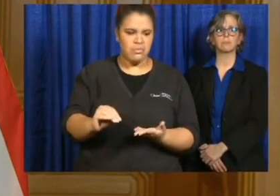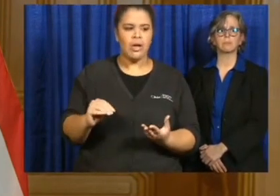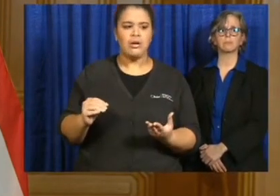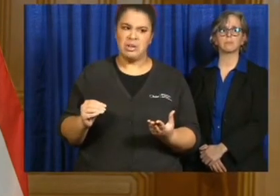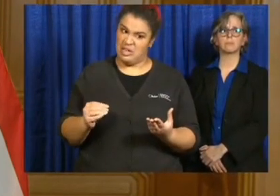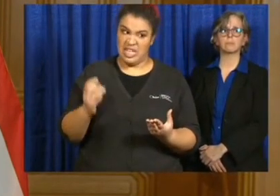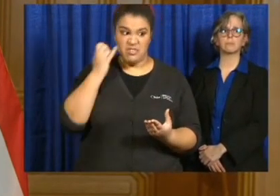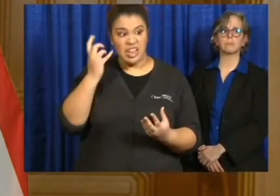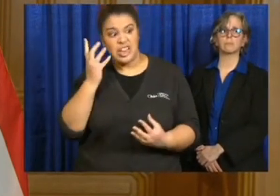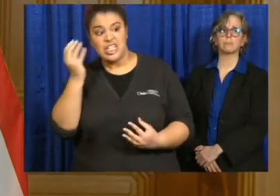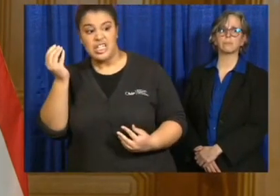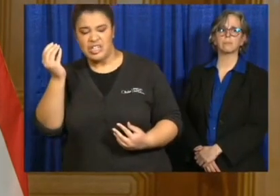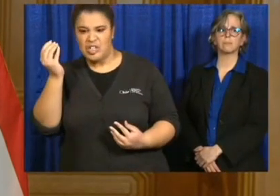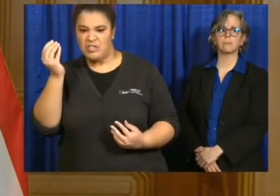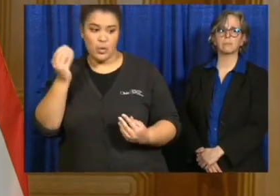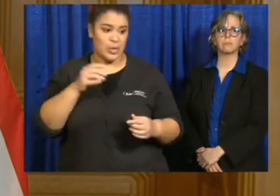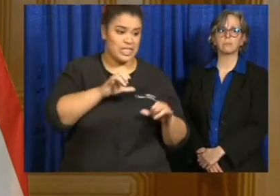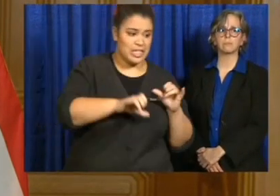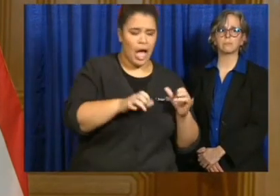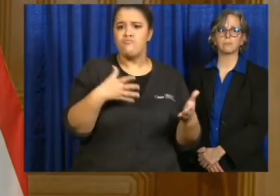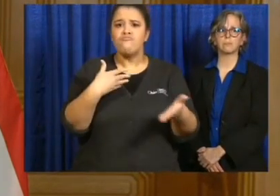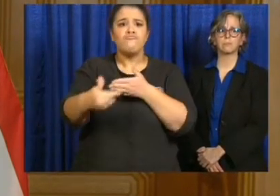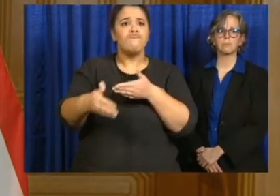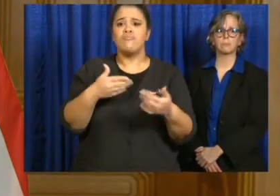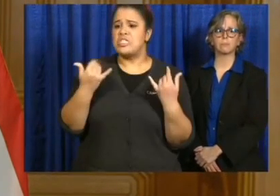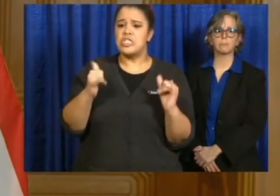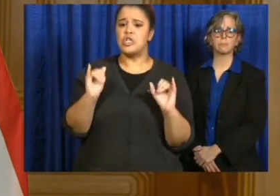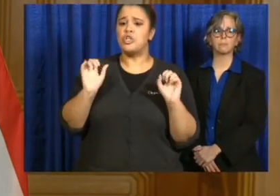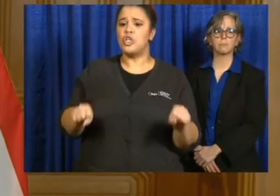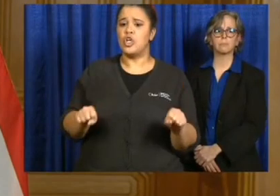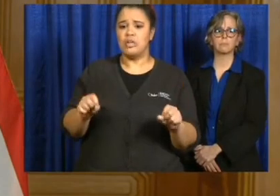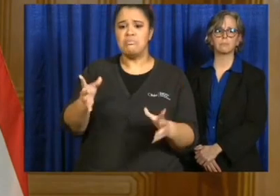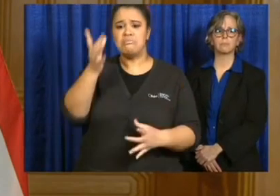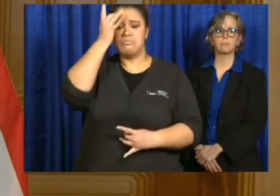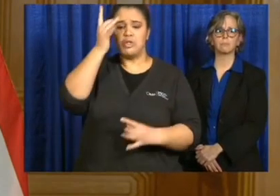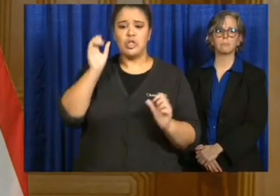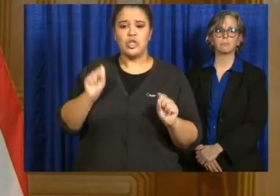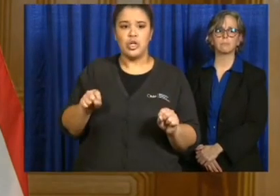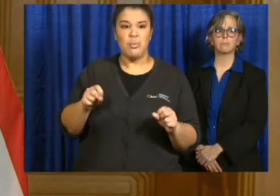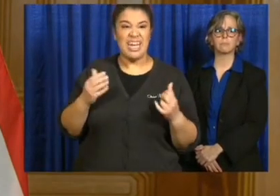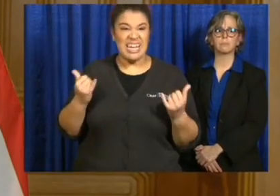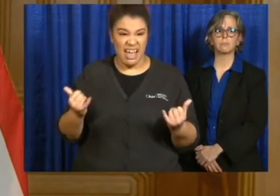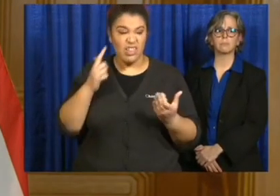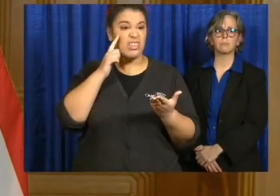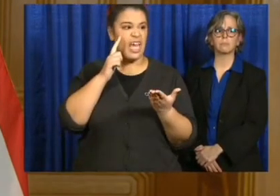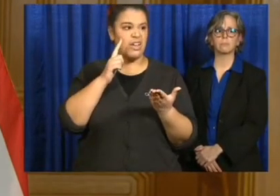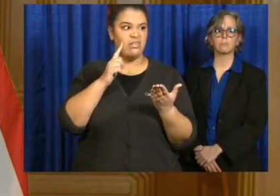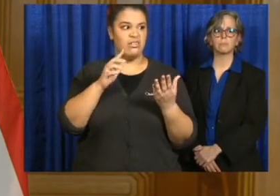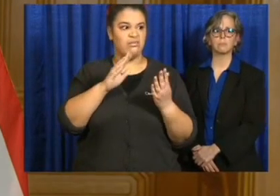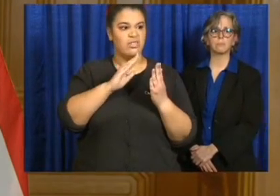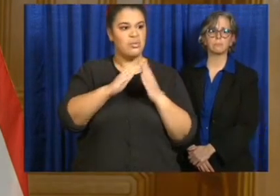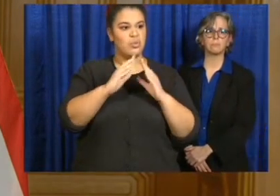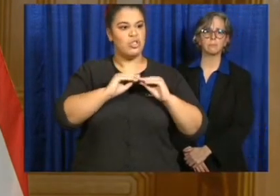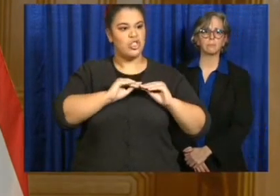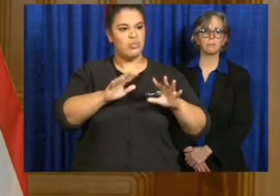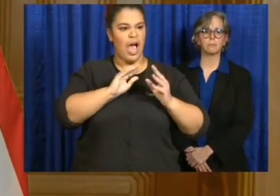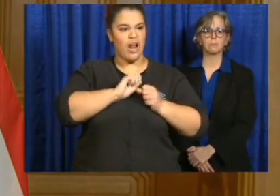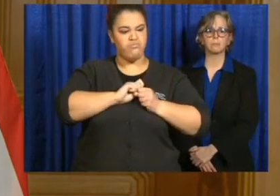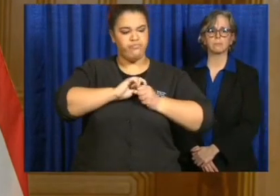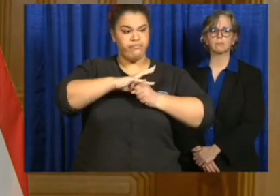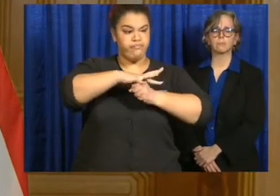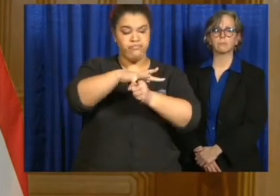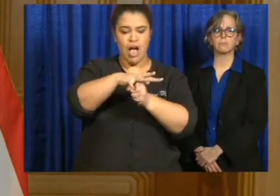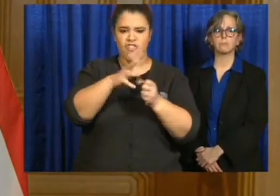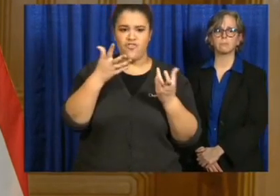and deaths within the confines of incarceration, do you still feel that way? And what about those who are towards the end of their sentence that